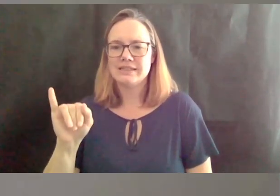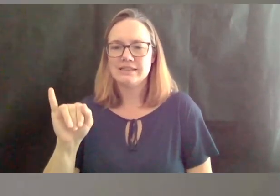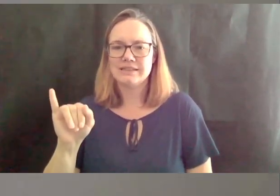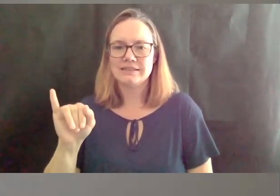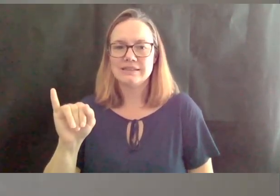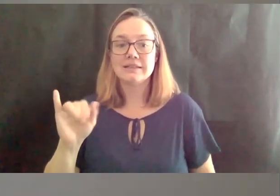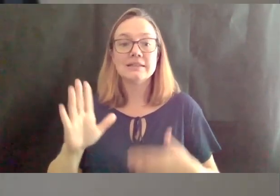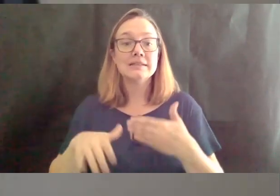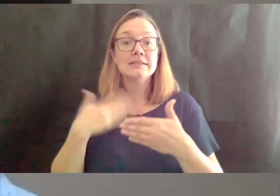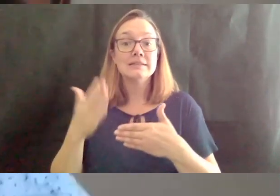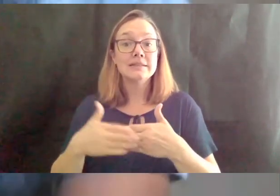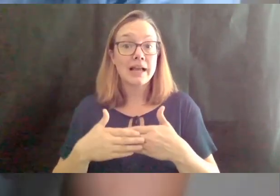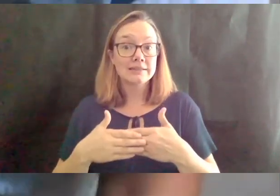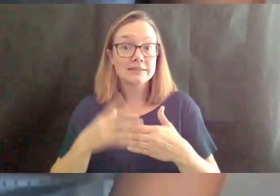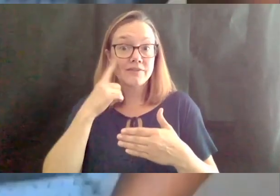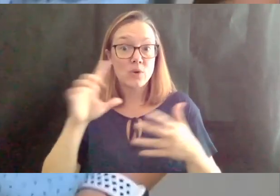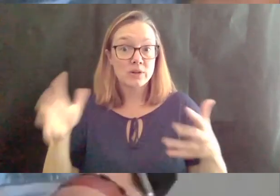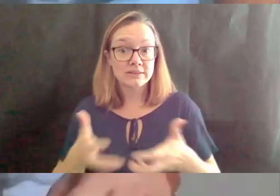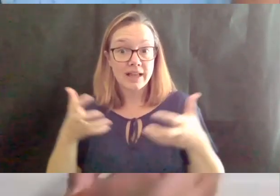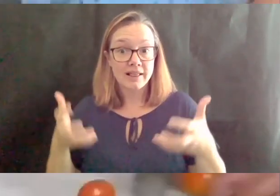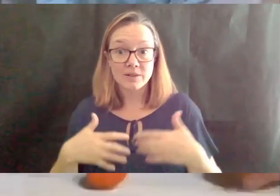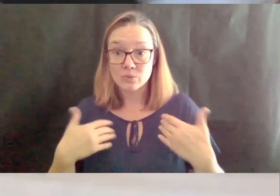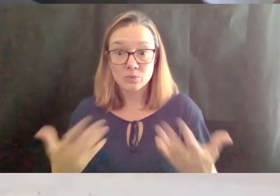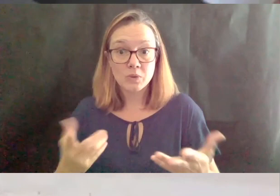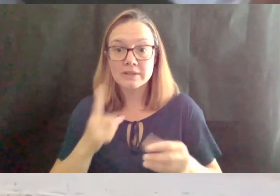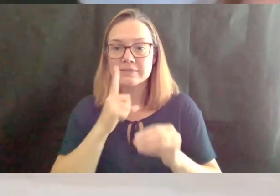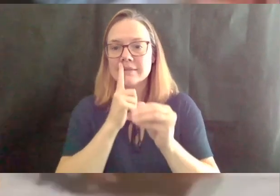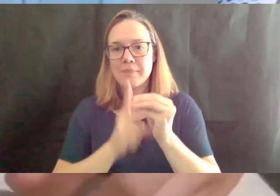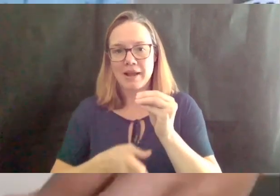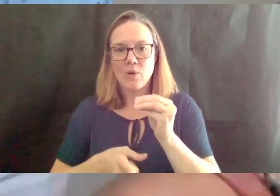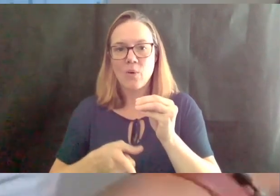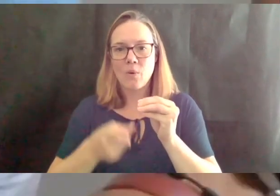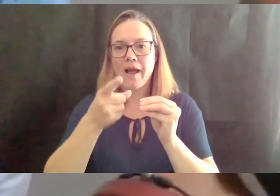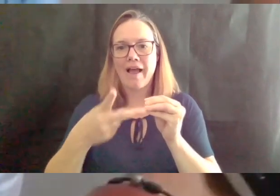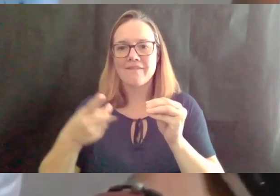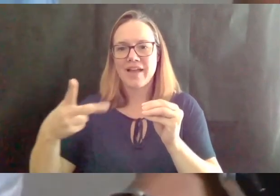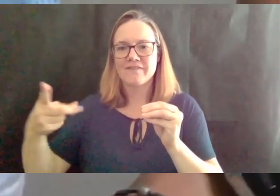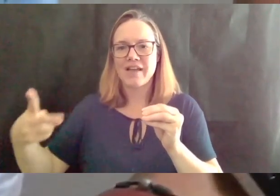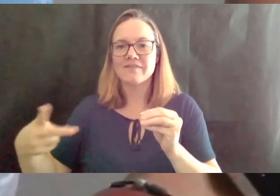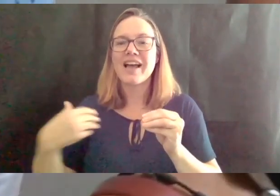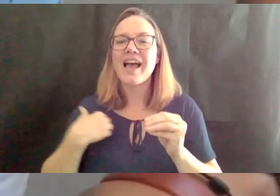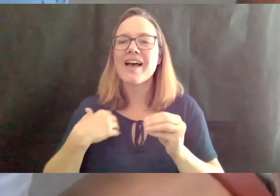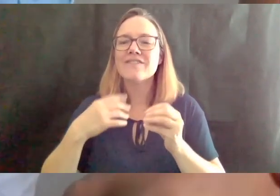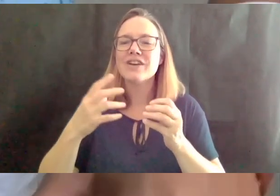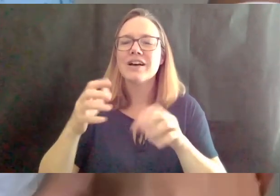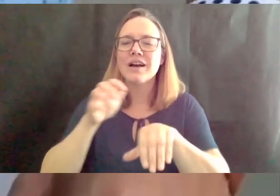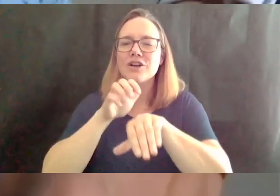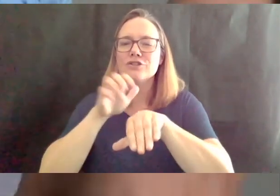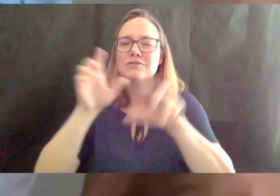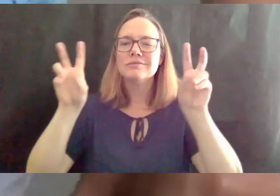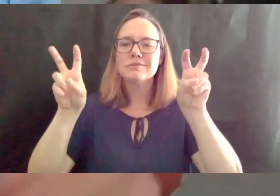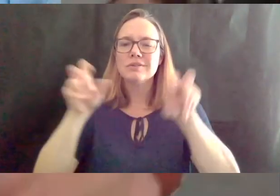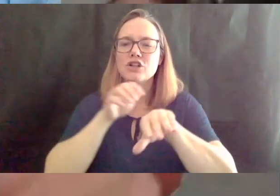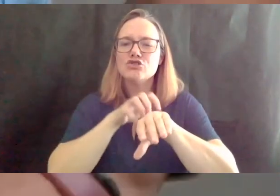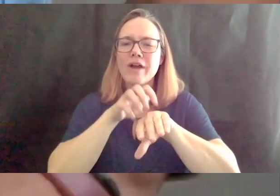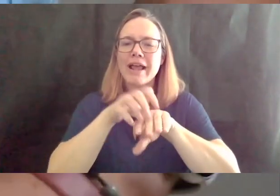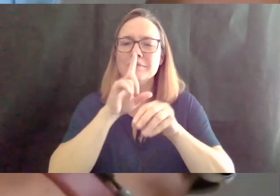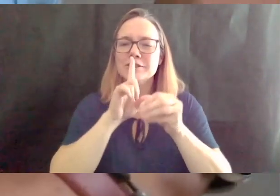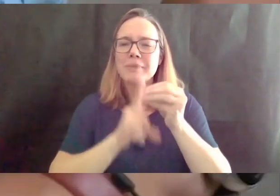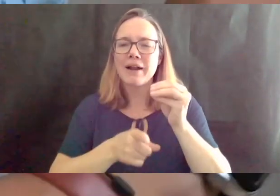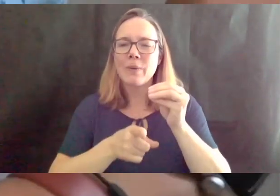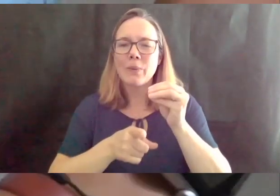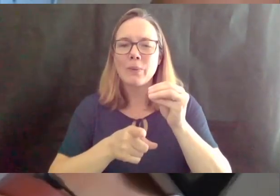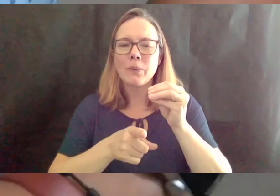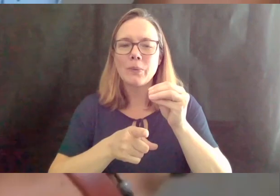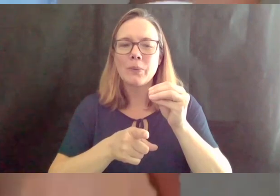Well, the next step in our salad is going to be halving our tomatoes. So I just have grape tomatoes here, and all we're doing is